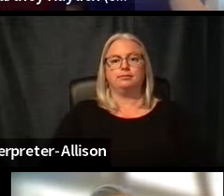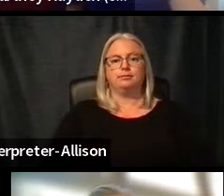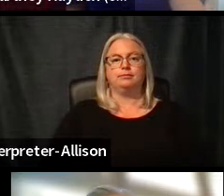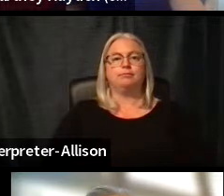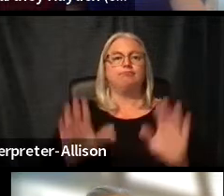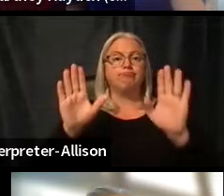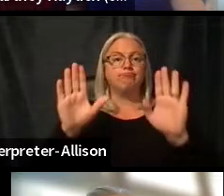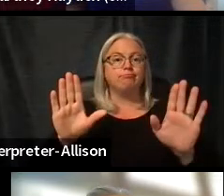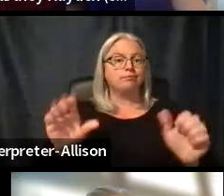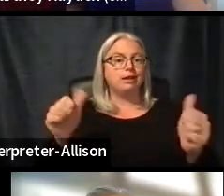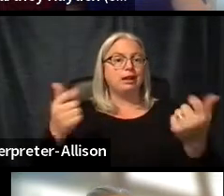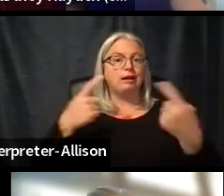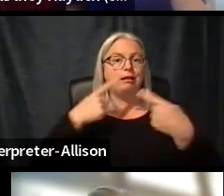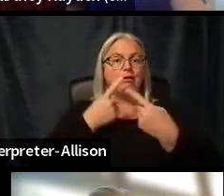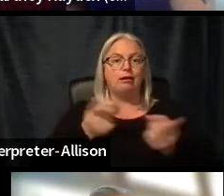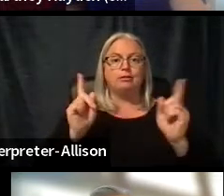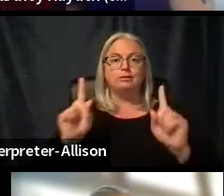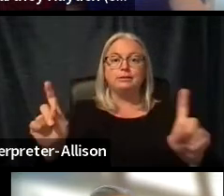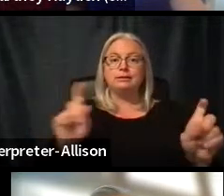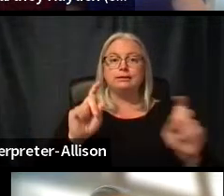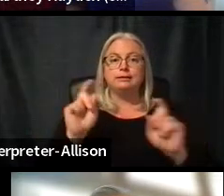Wonderful. Anybody have any announcements?